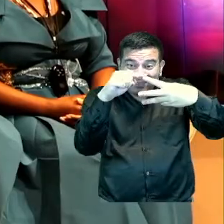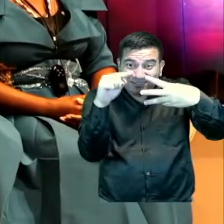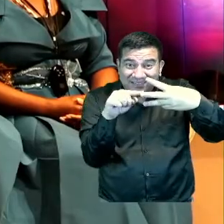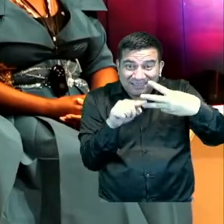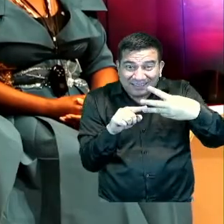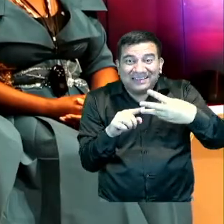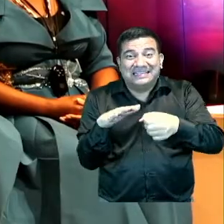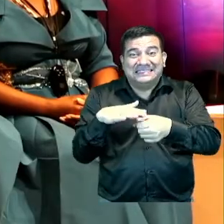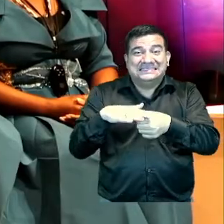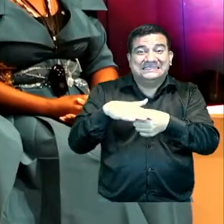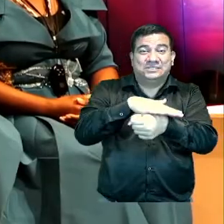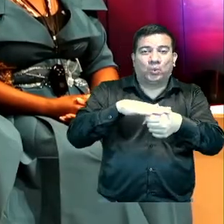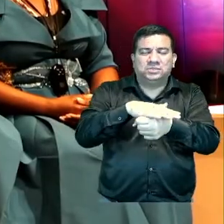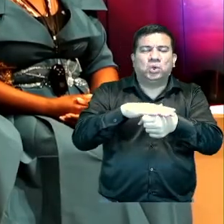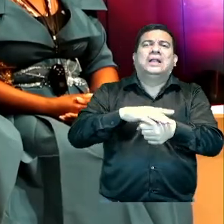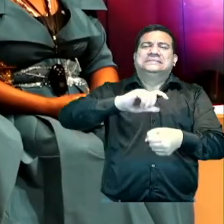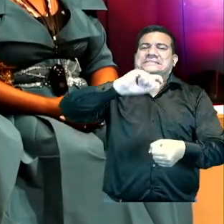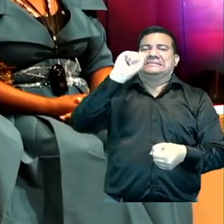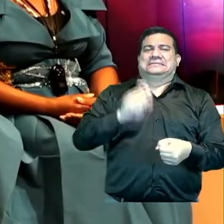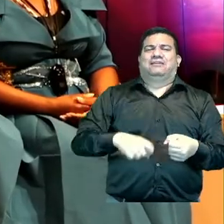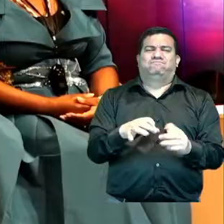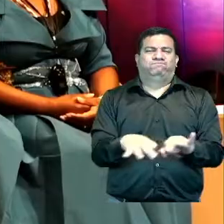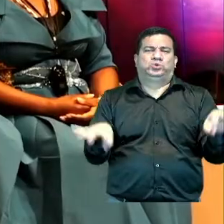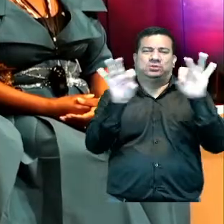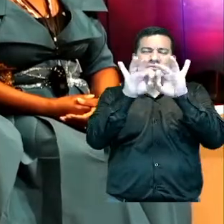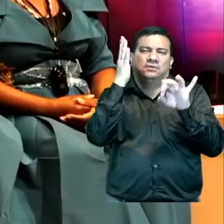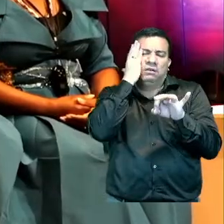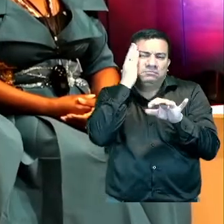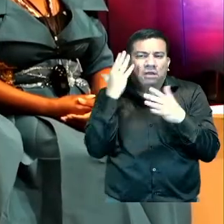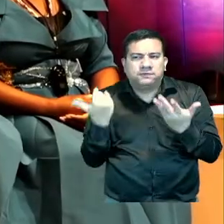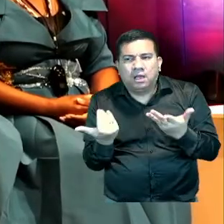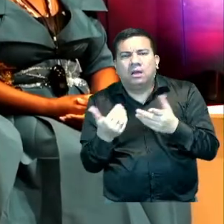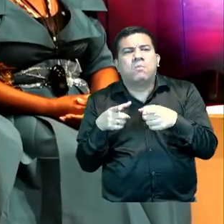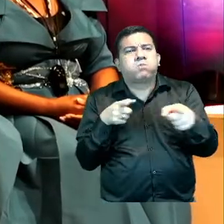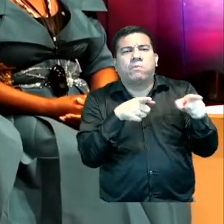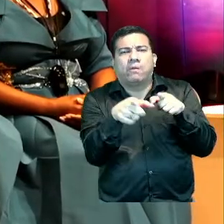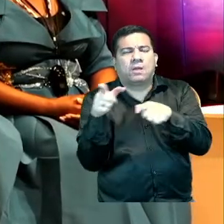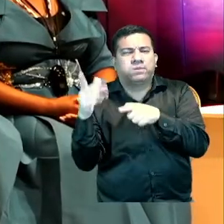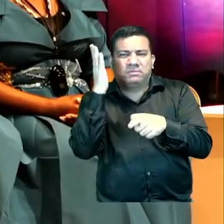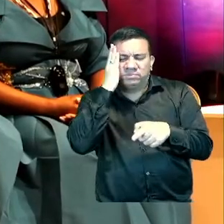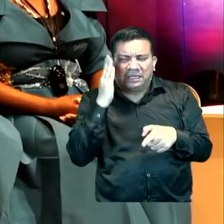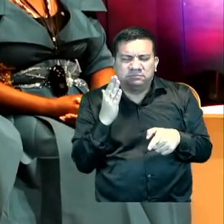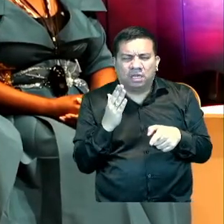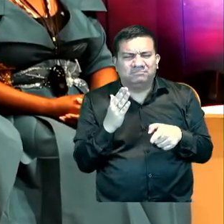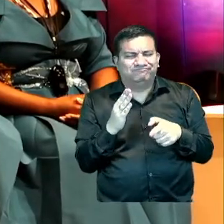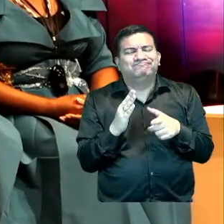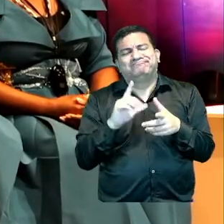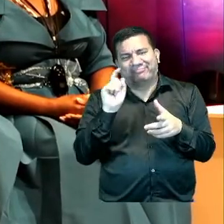that these difficult situations are the ones that have exclusion.